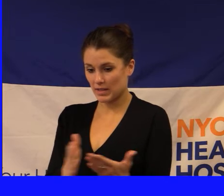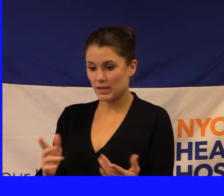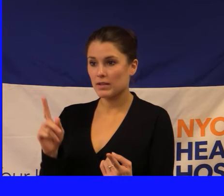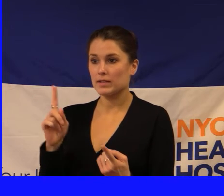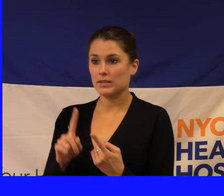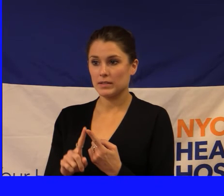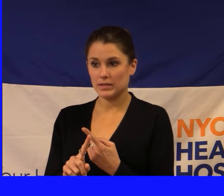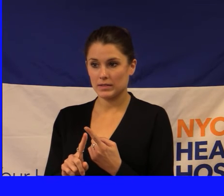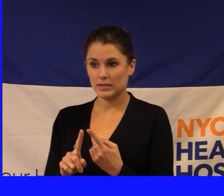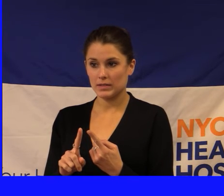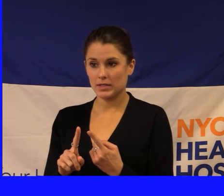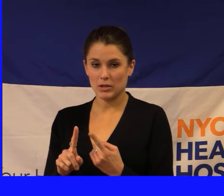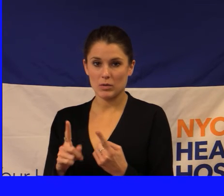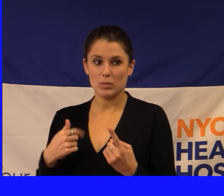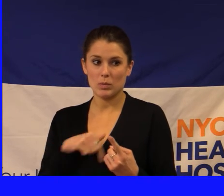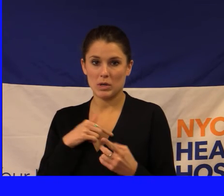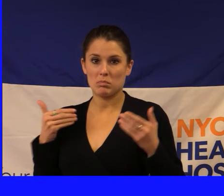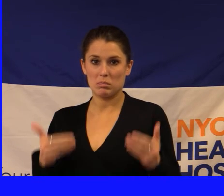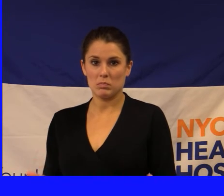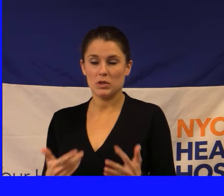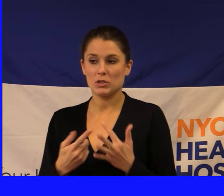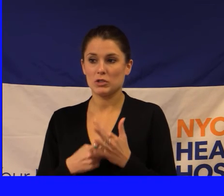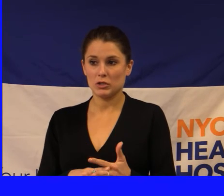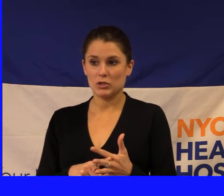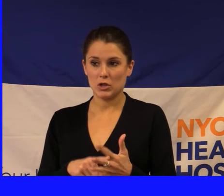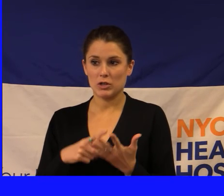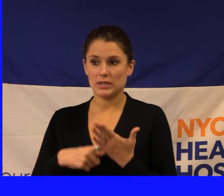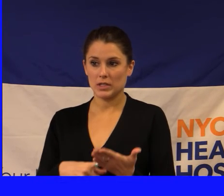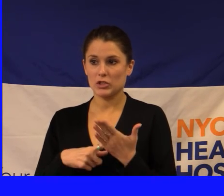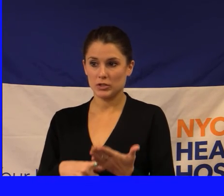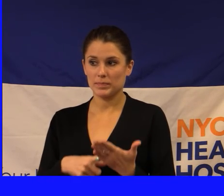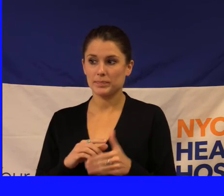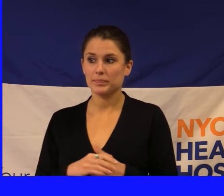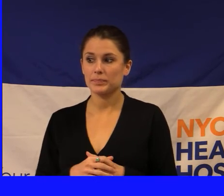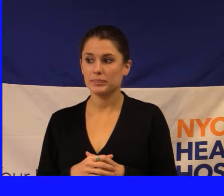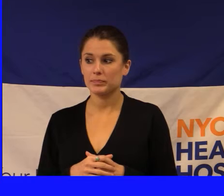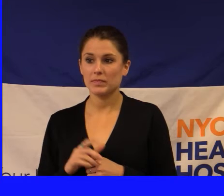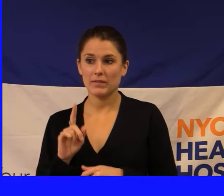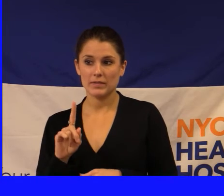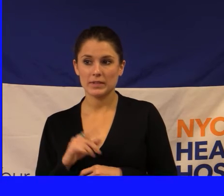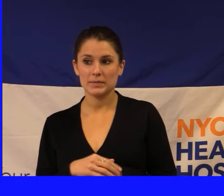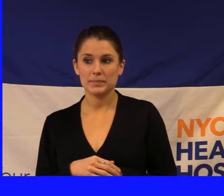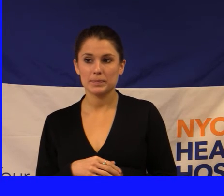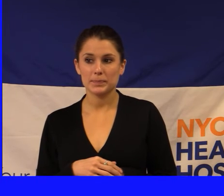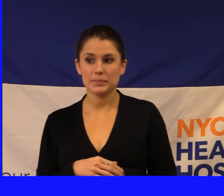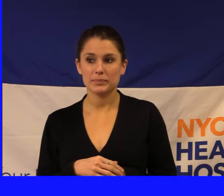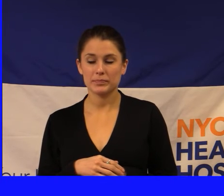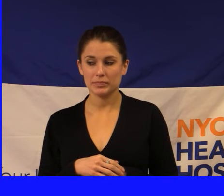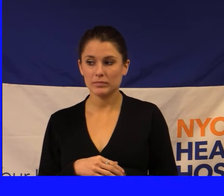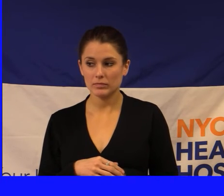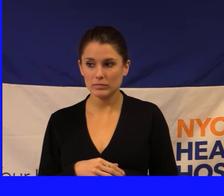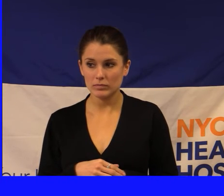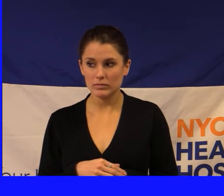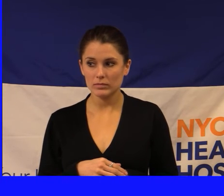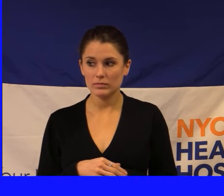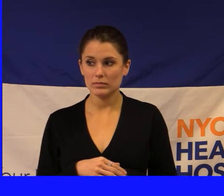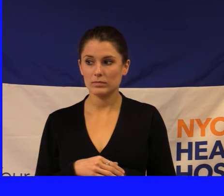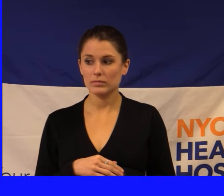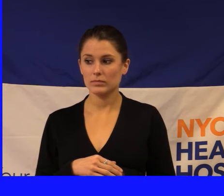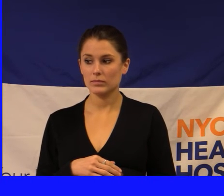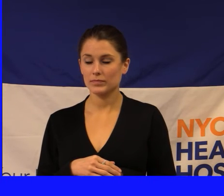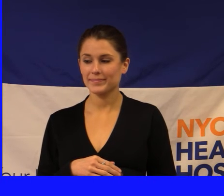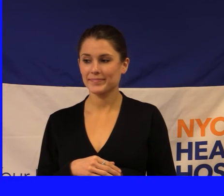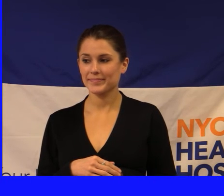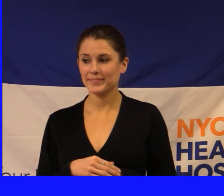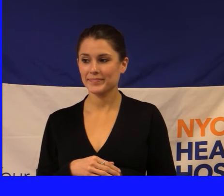get quorum and start your discussion. And You we have the record, I go live. Give me Okay. 5 seconds. I go Yes. first. You go first. Okay, there